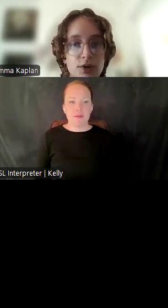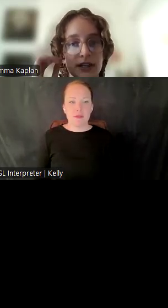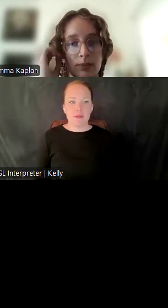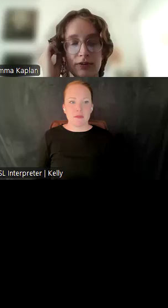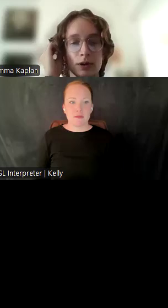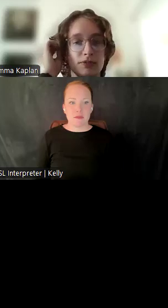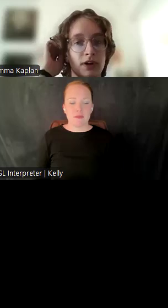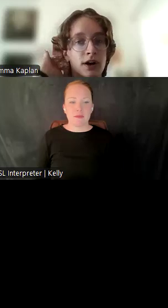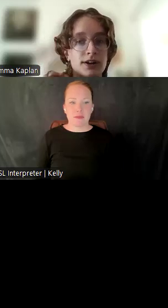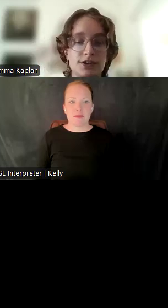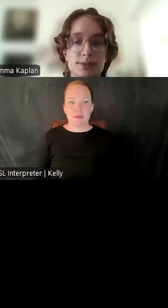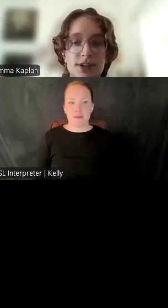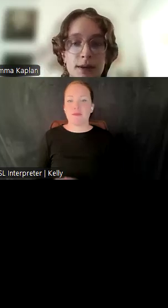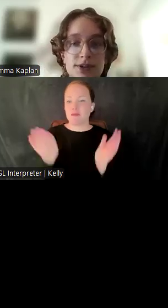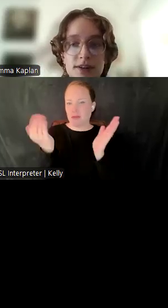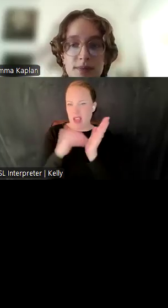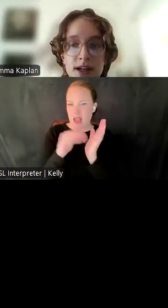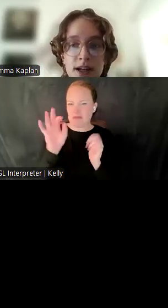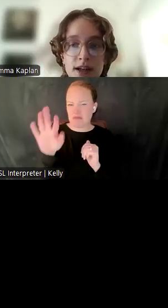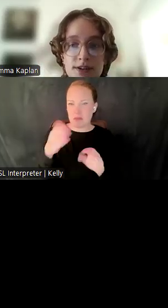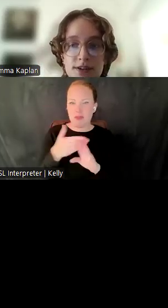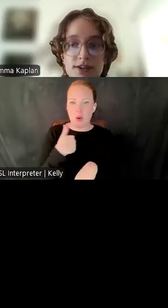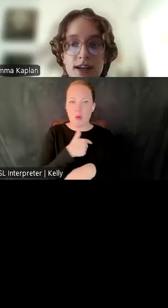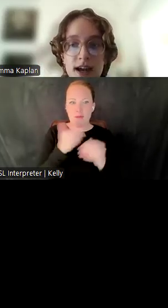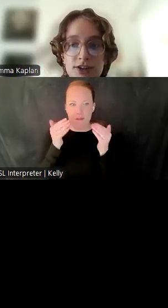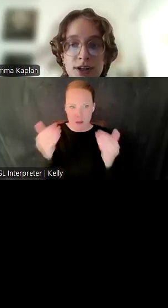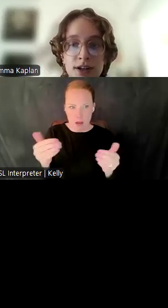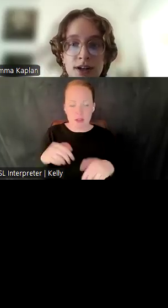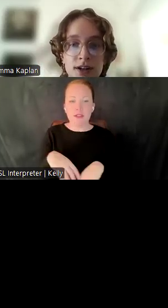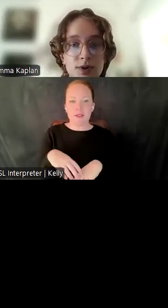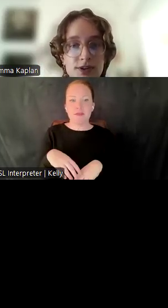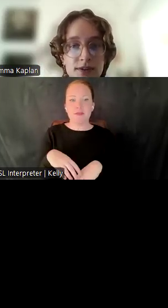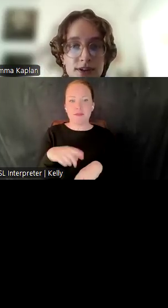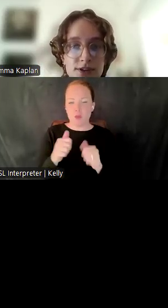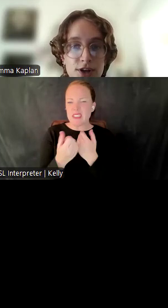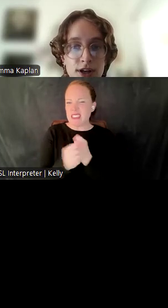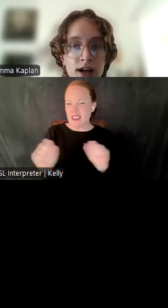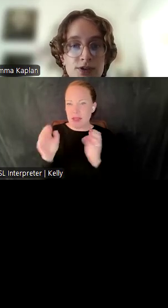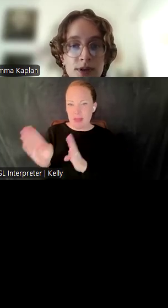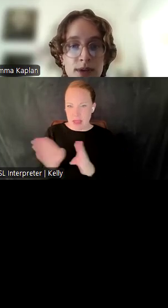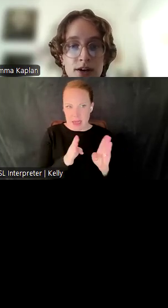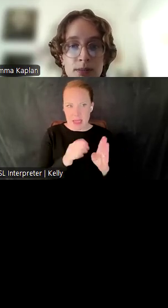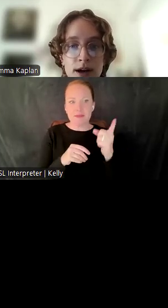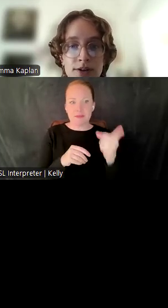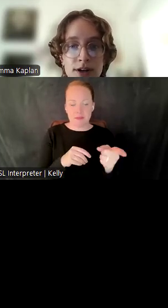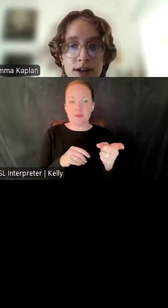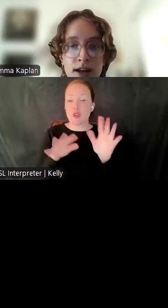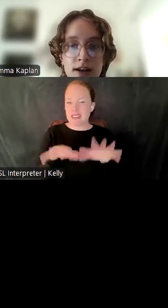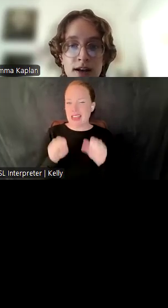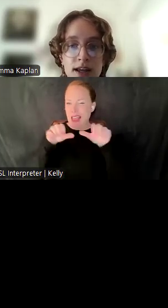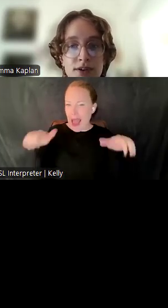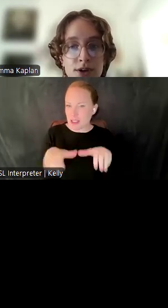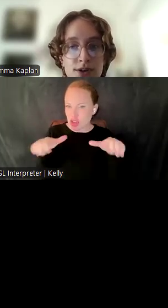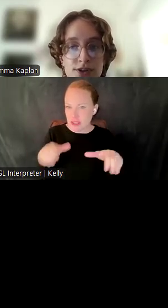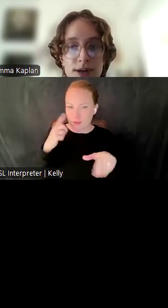And then just a quick note before we move on to some steps in safety planning and that take action towards safety and security, I just want to make a reminder